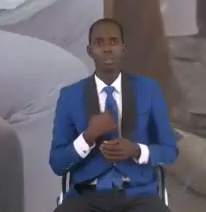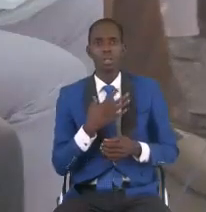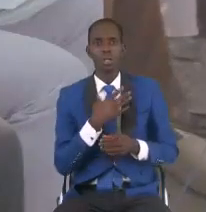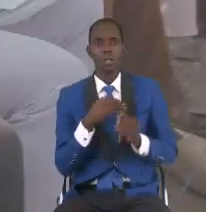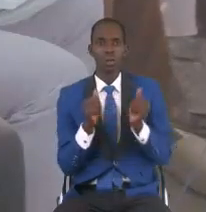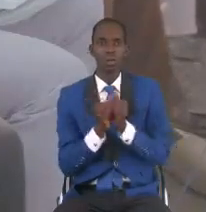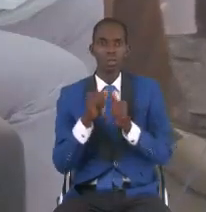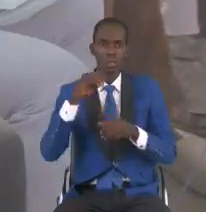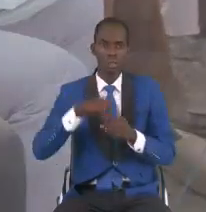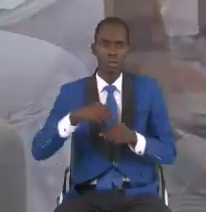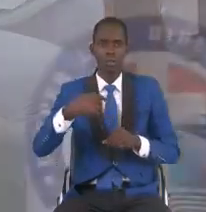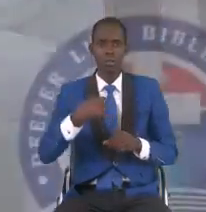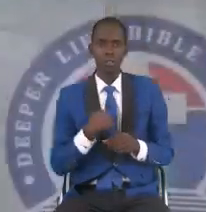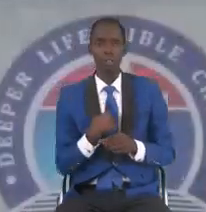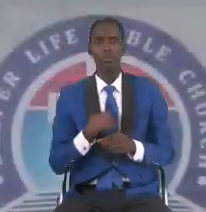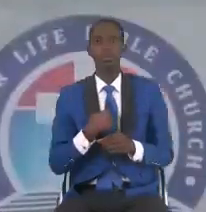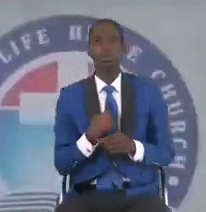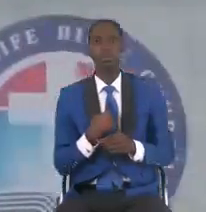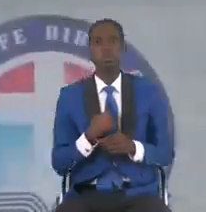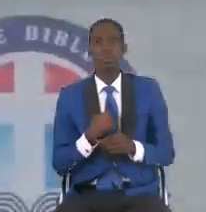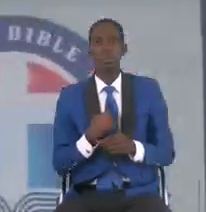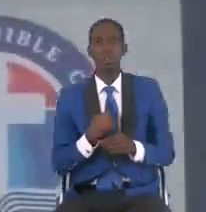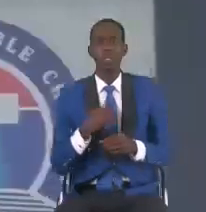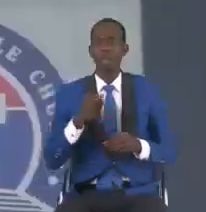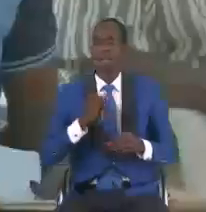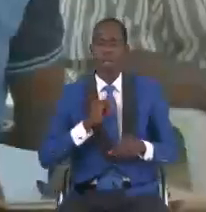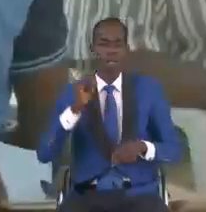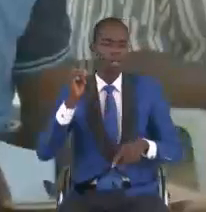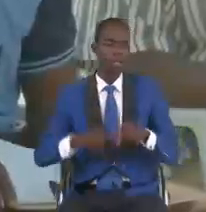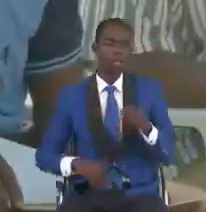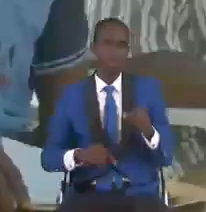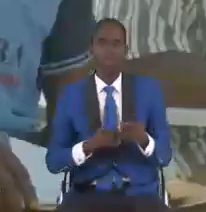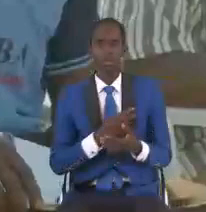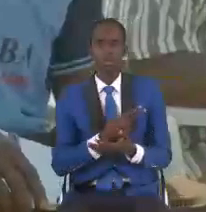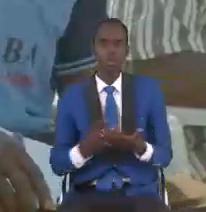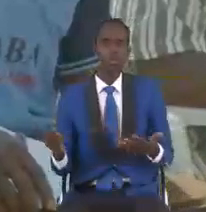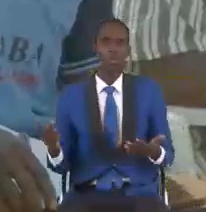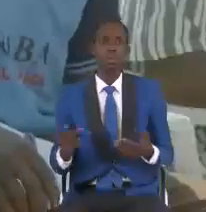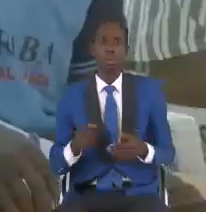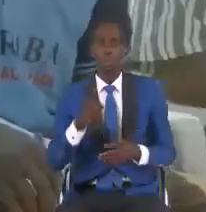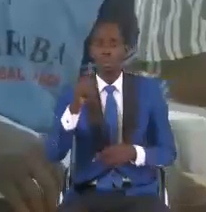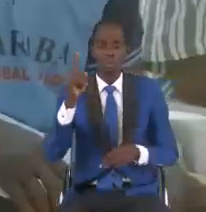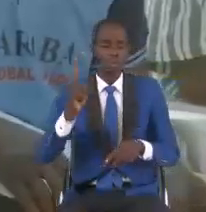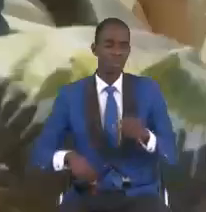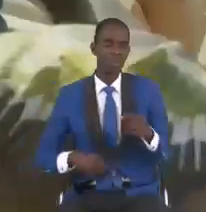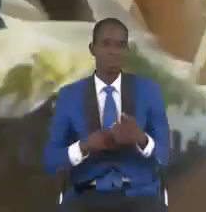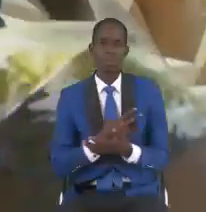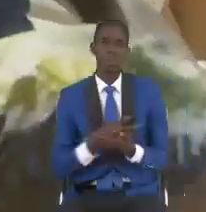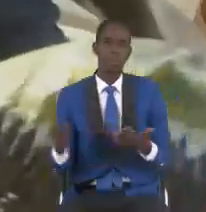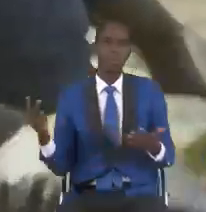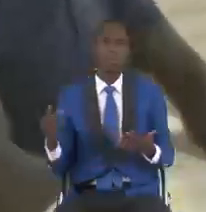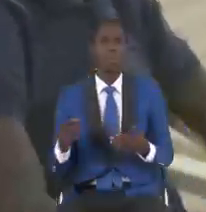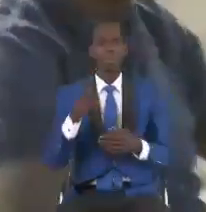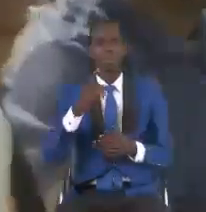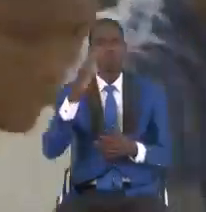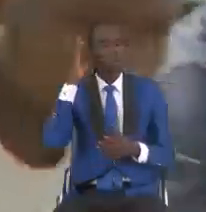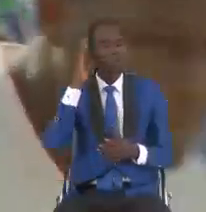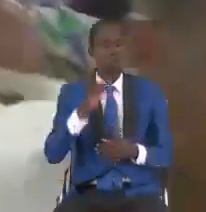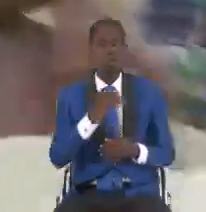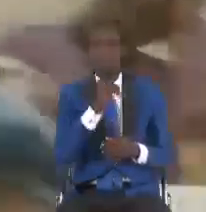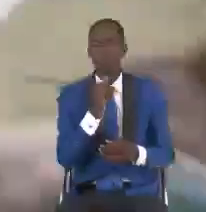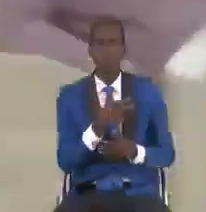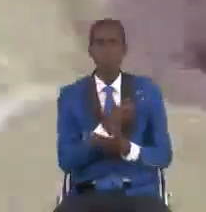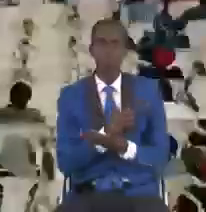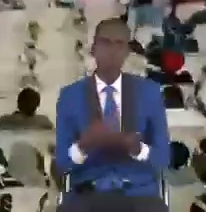me, I cannot fail. You cannot fail. You will not